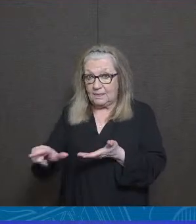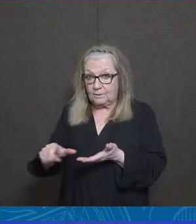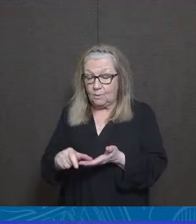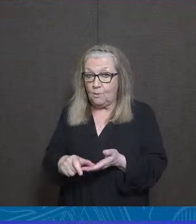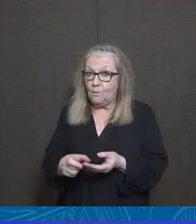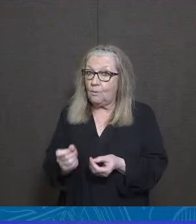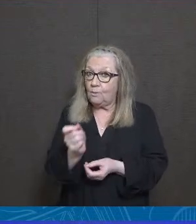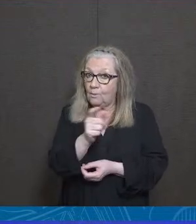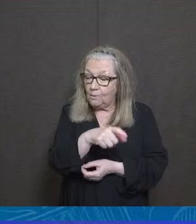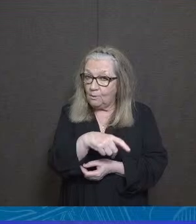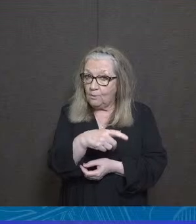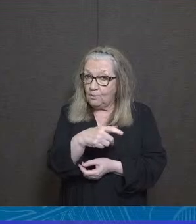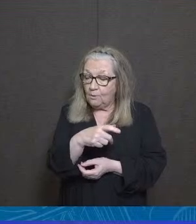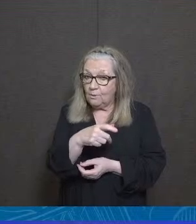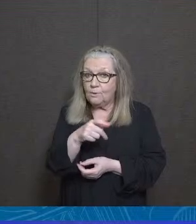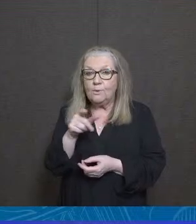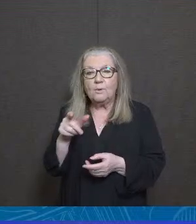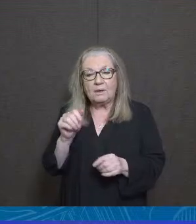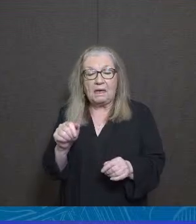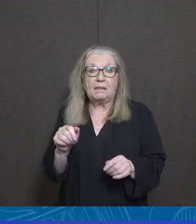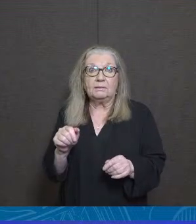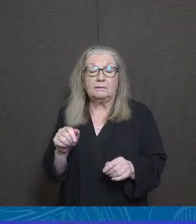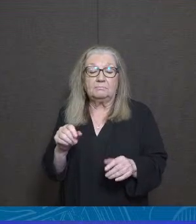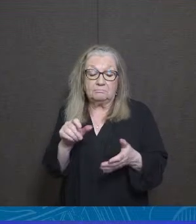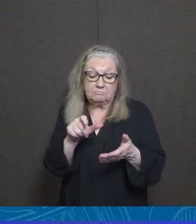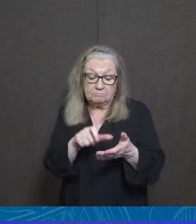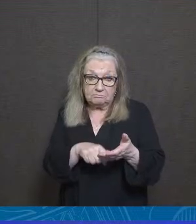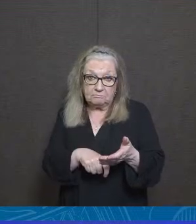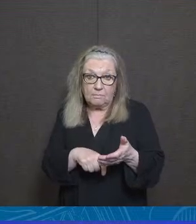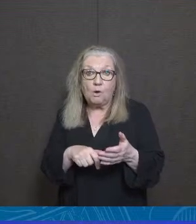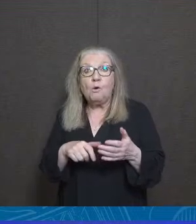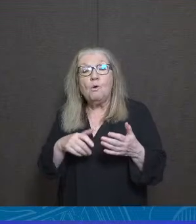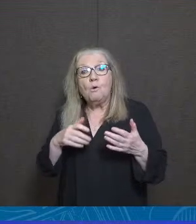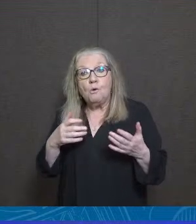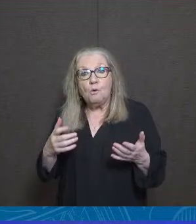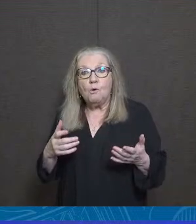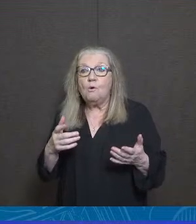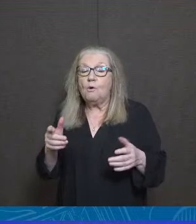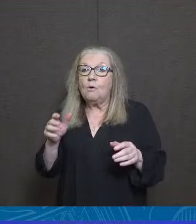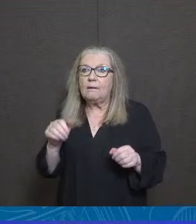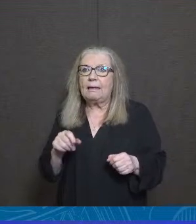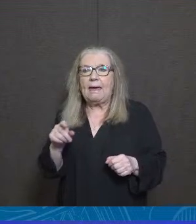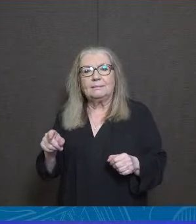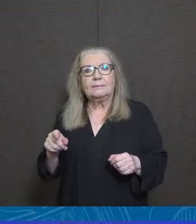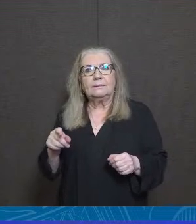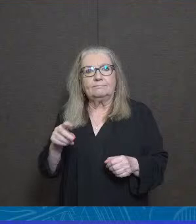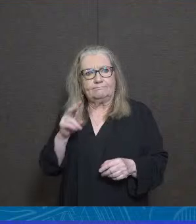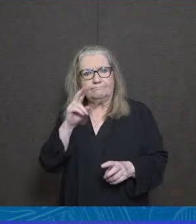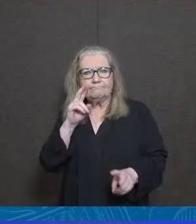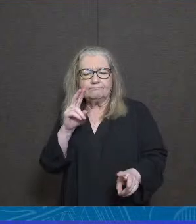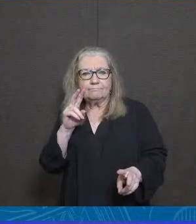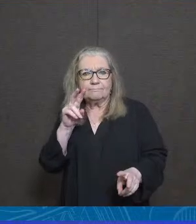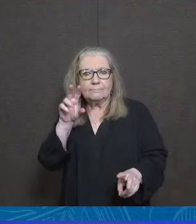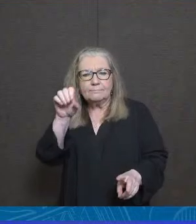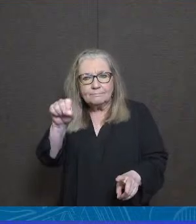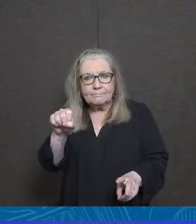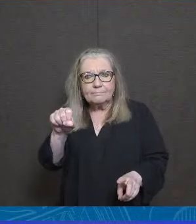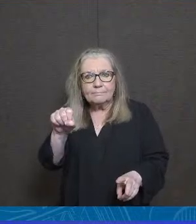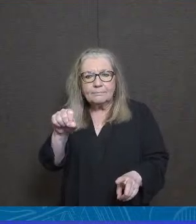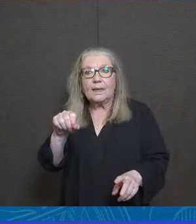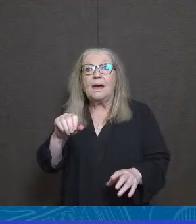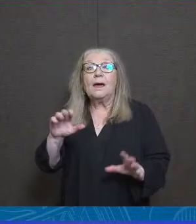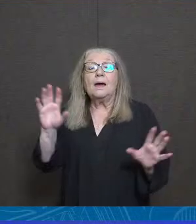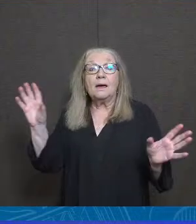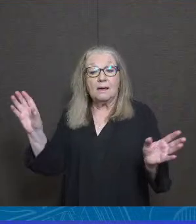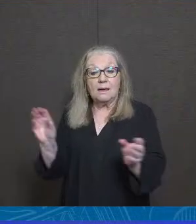can write your questions. You can also vote for questions that are resonant with you, so that in the end, we will